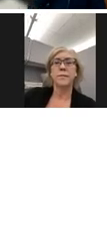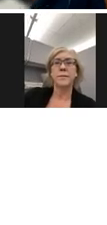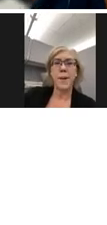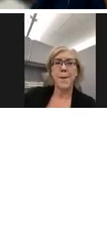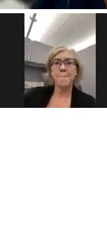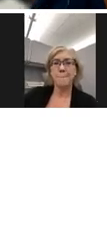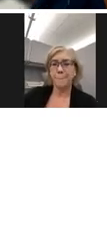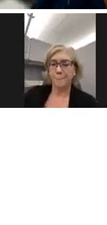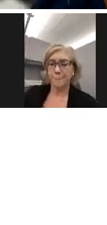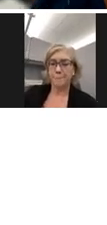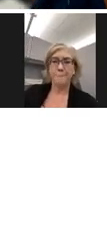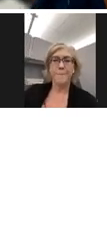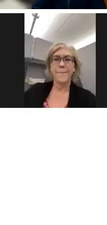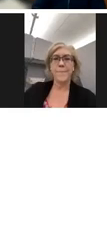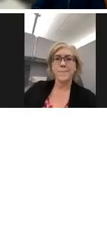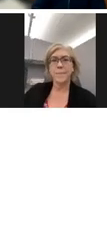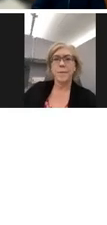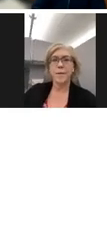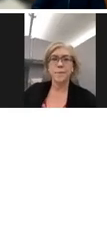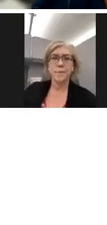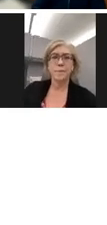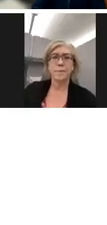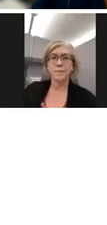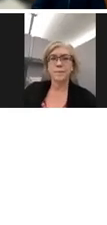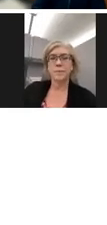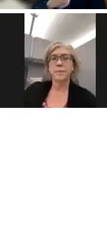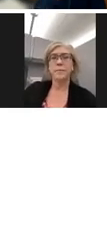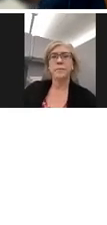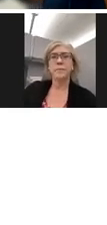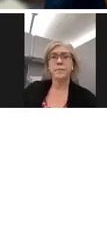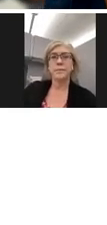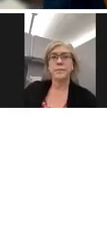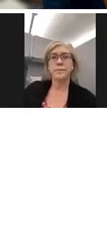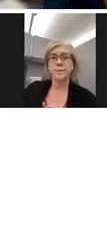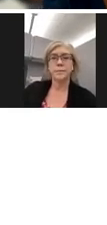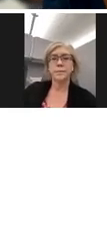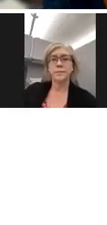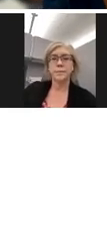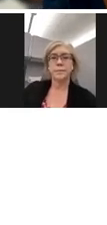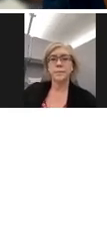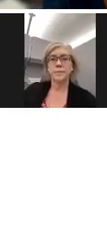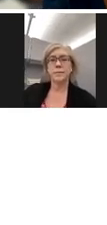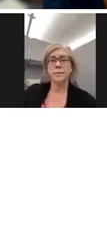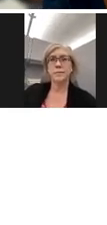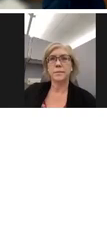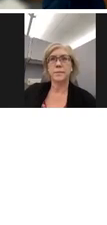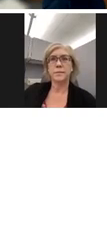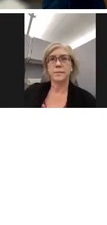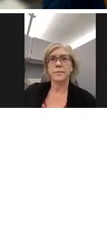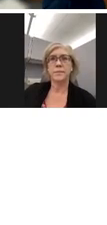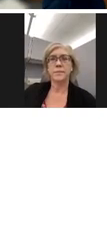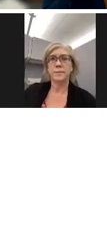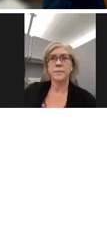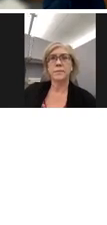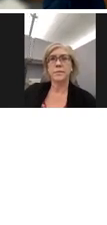California and find their way to Sacramento. And we help engage them and connect in partnership with Department of Human Assistance to employment.